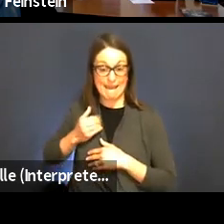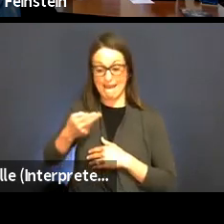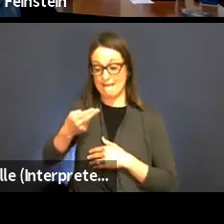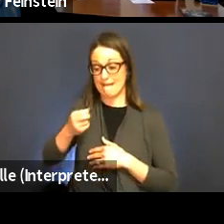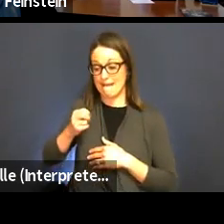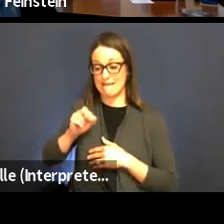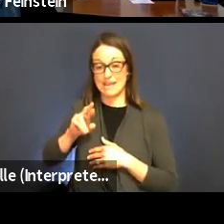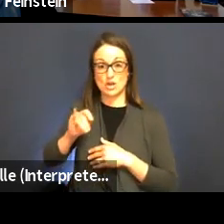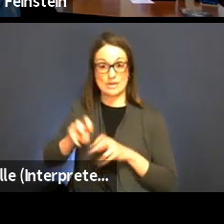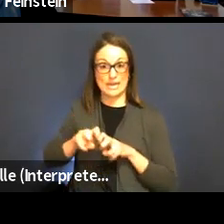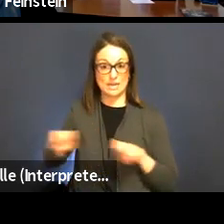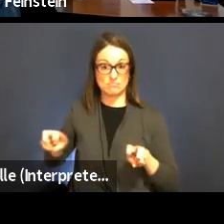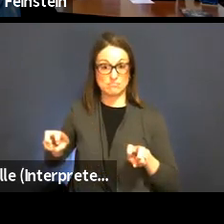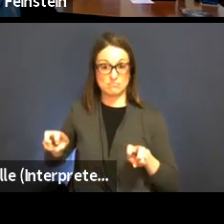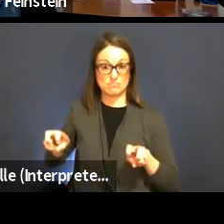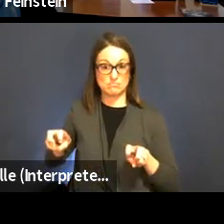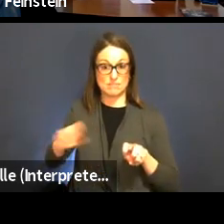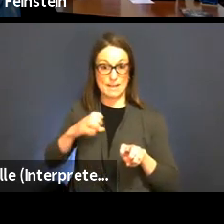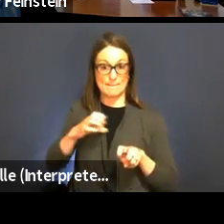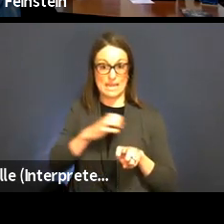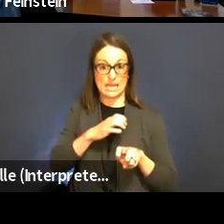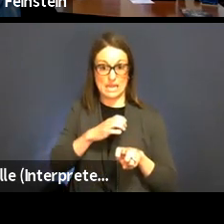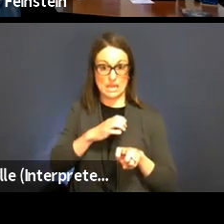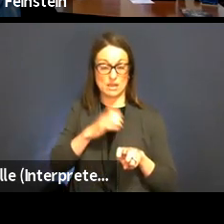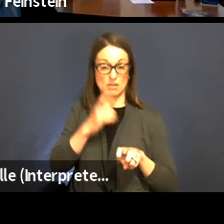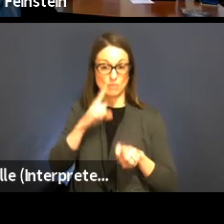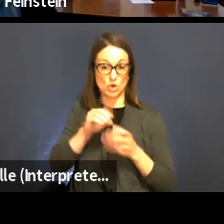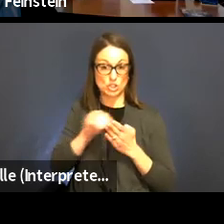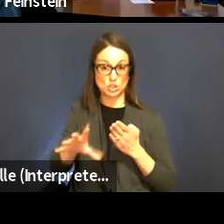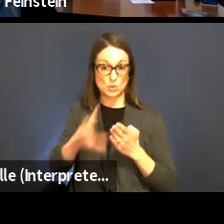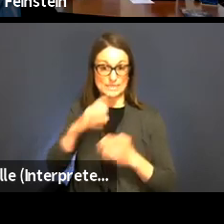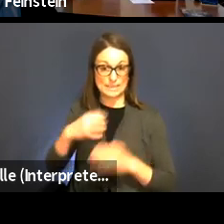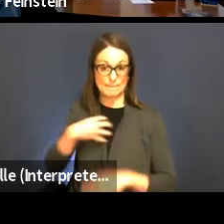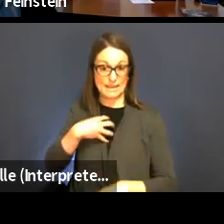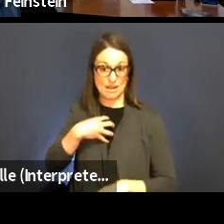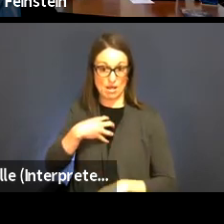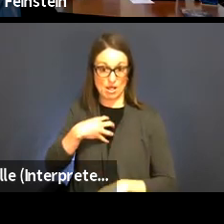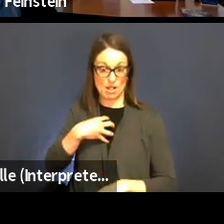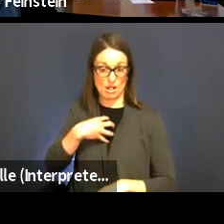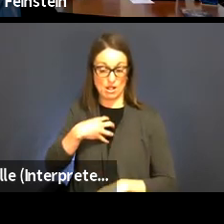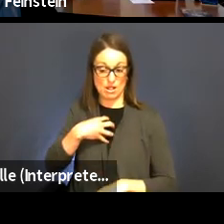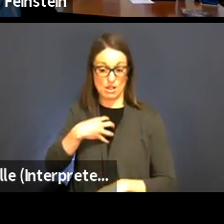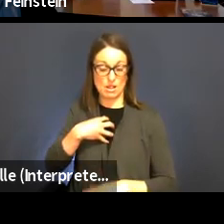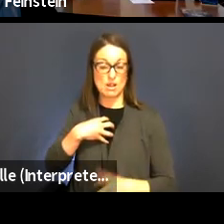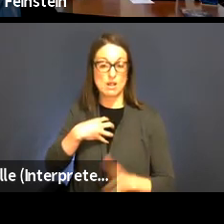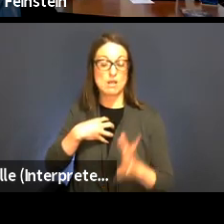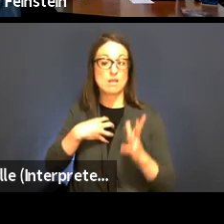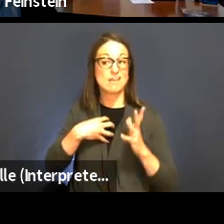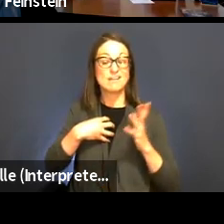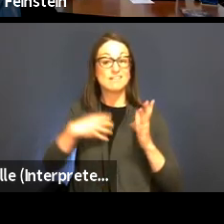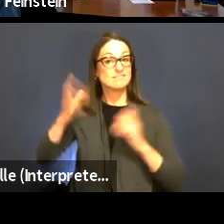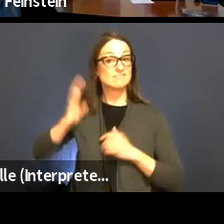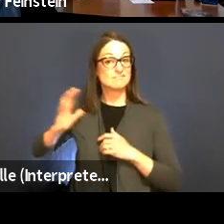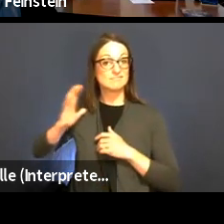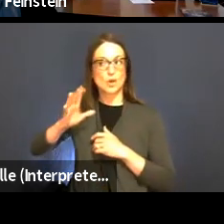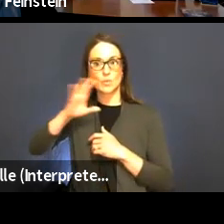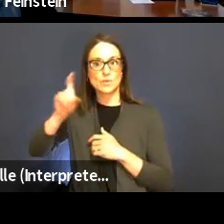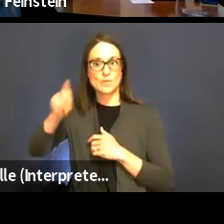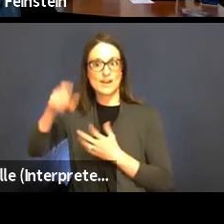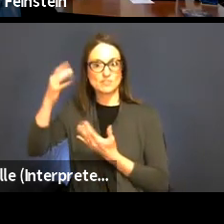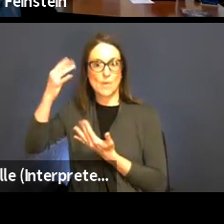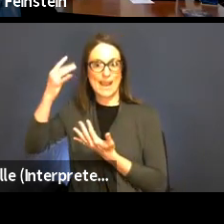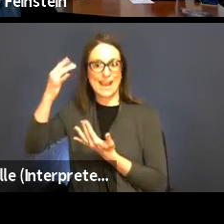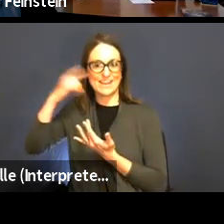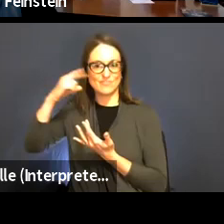committee on a student's appeal, that we'd have to wait throughout the summer